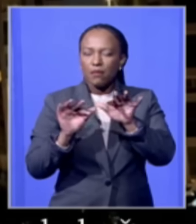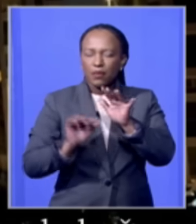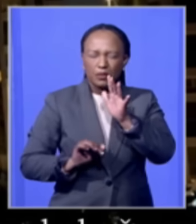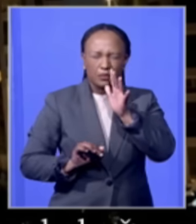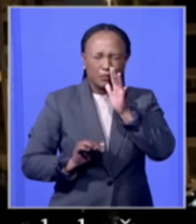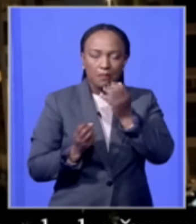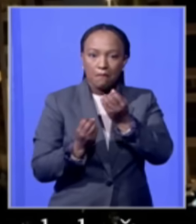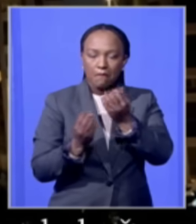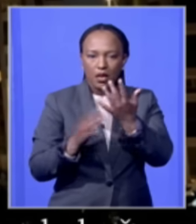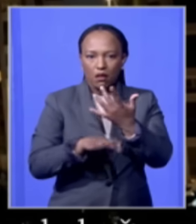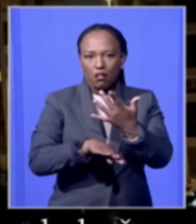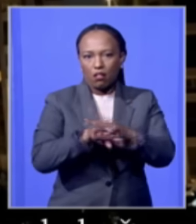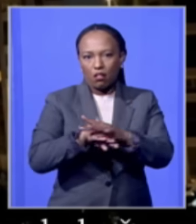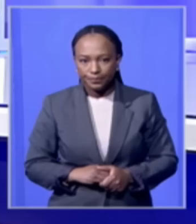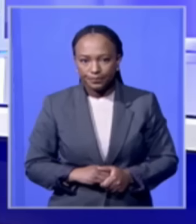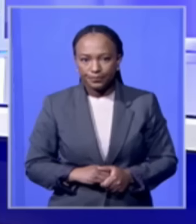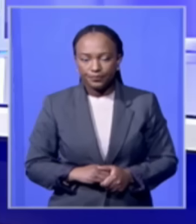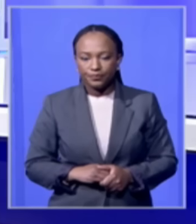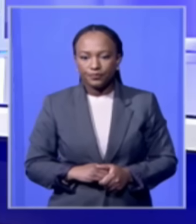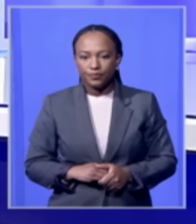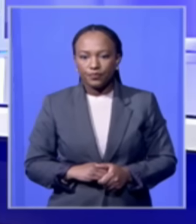la bošupa.